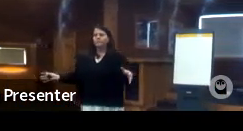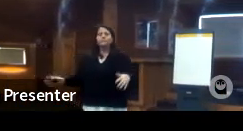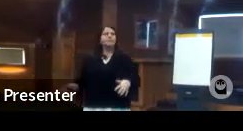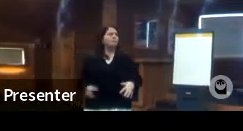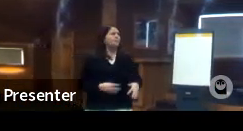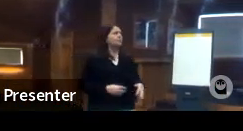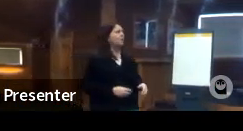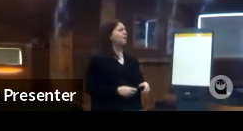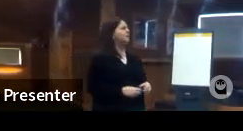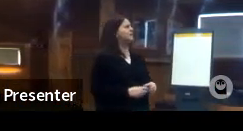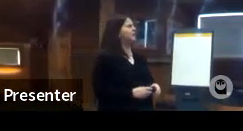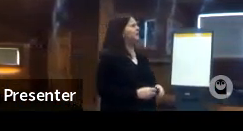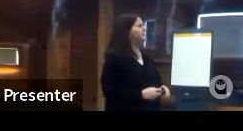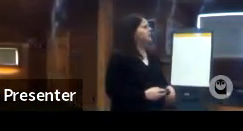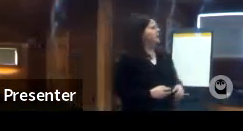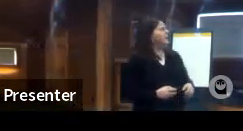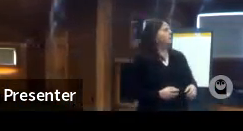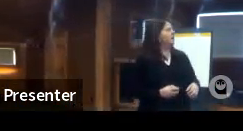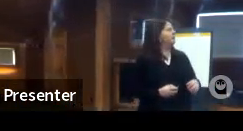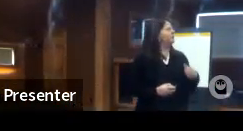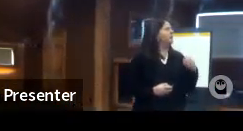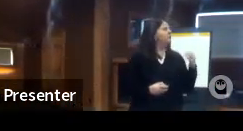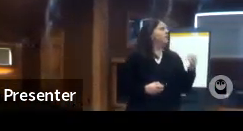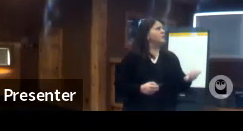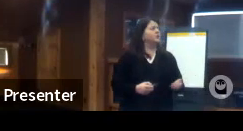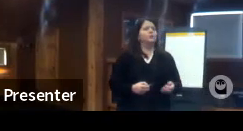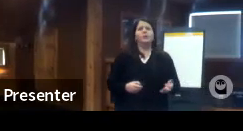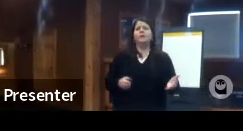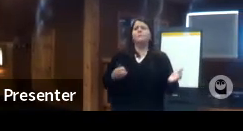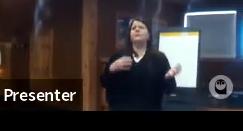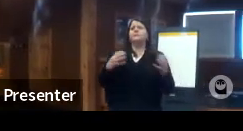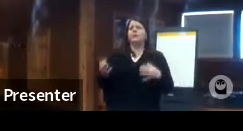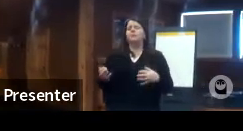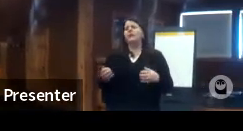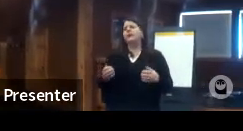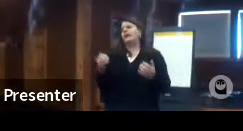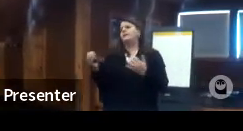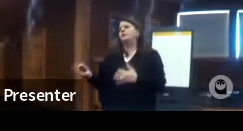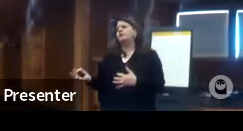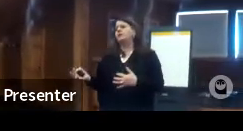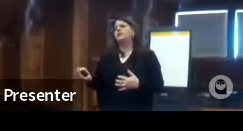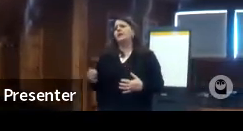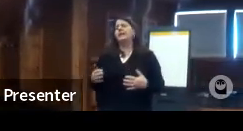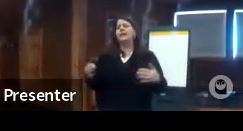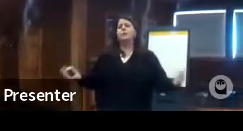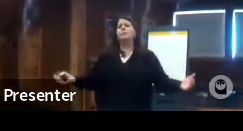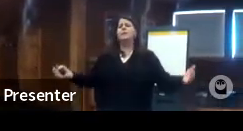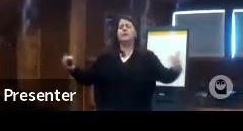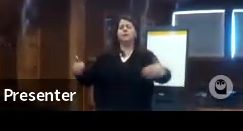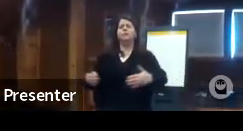them. People do not understand. And it's not just the jury, but it's the public and the judges and anyone